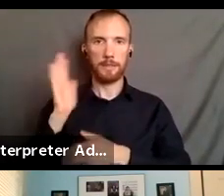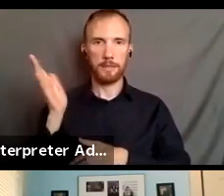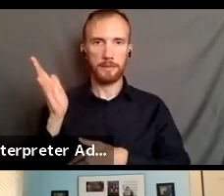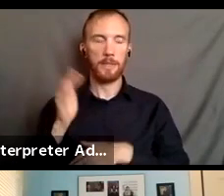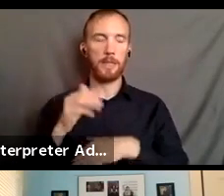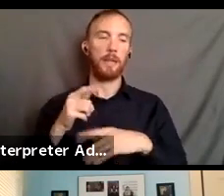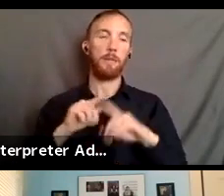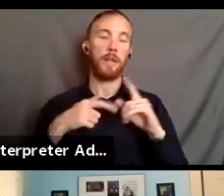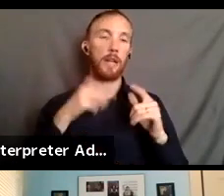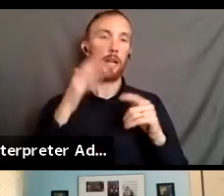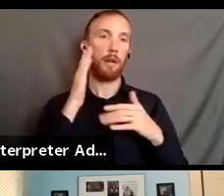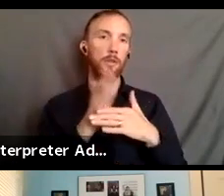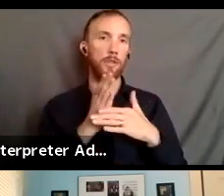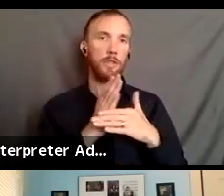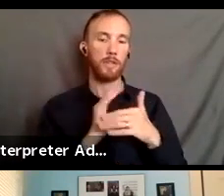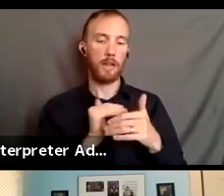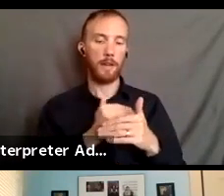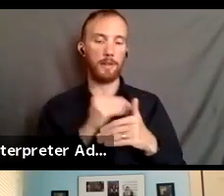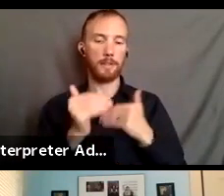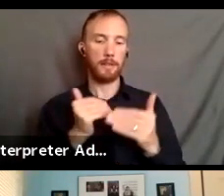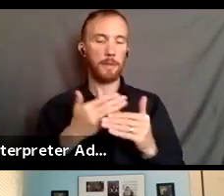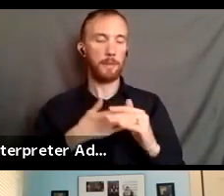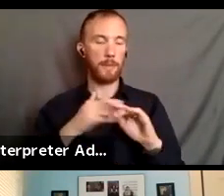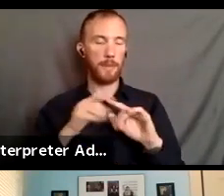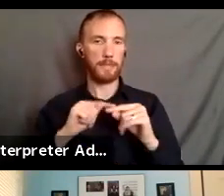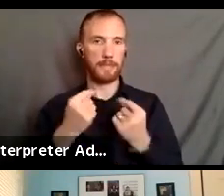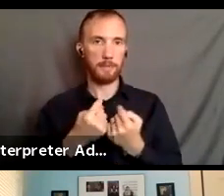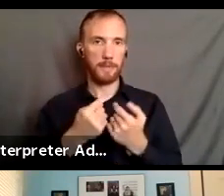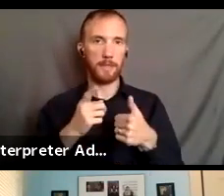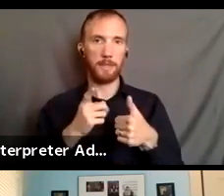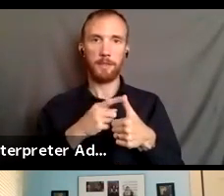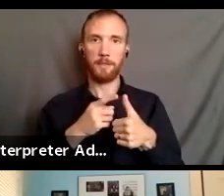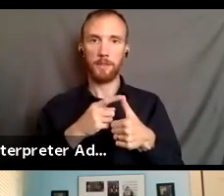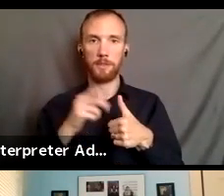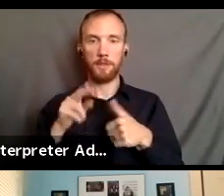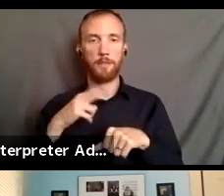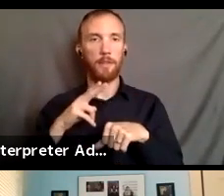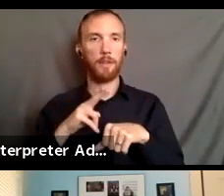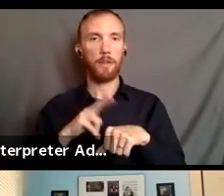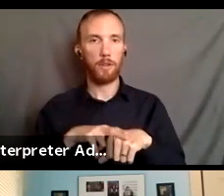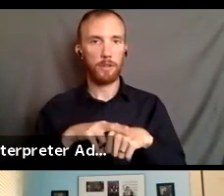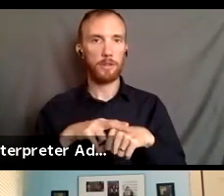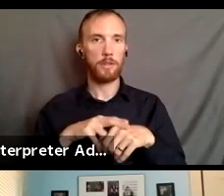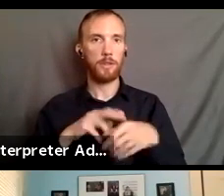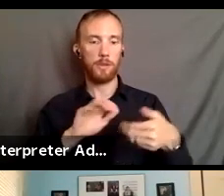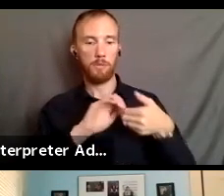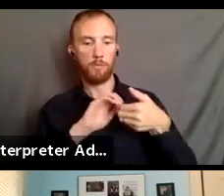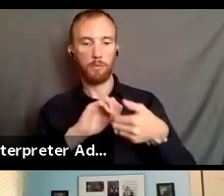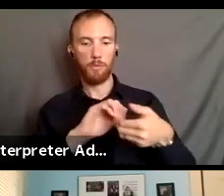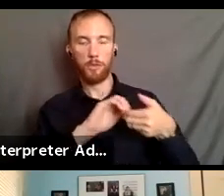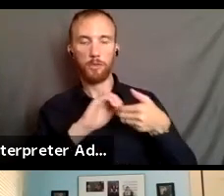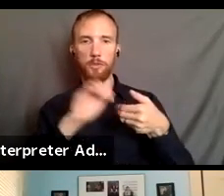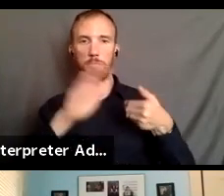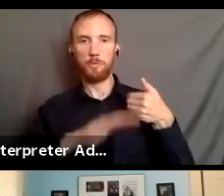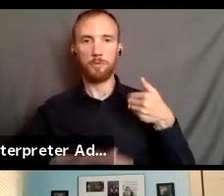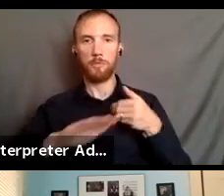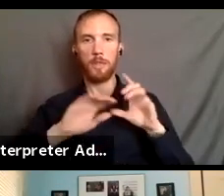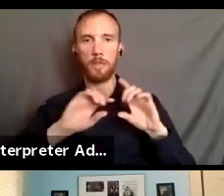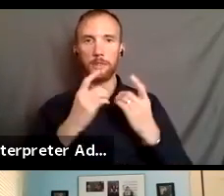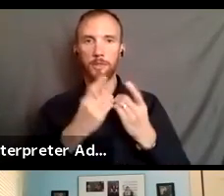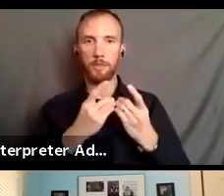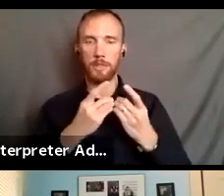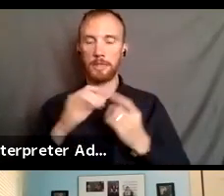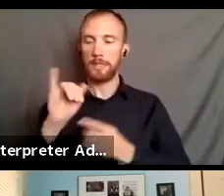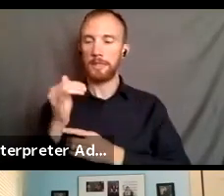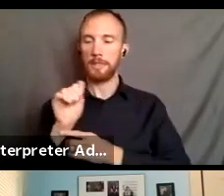i am aware of and that our team is involved in um so the first was of course that it is a partnership across the district uh including jay dean's